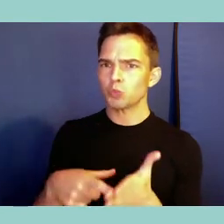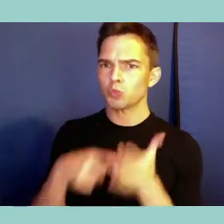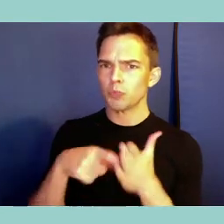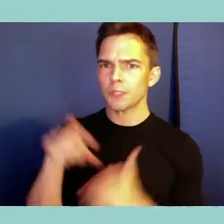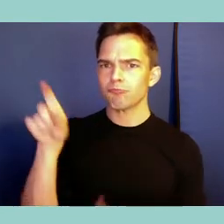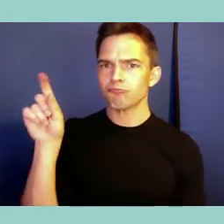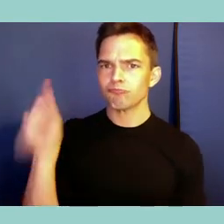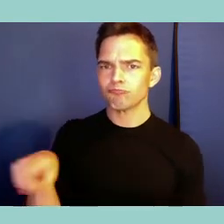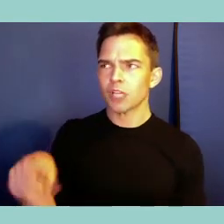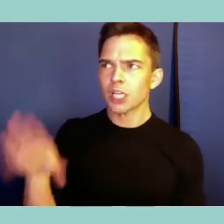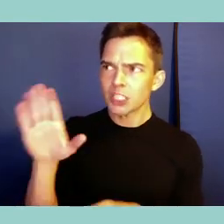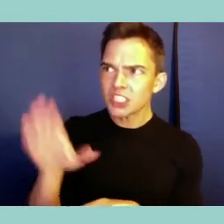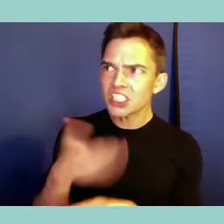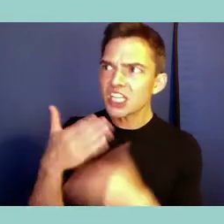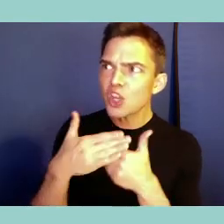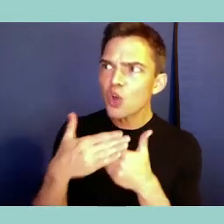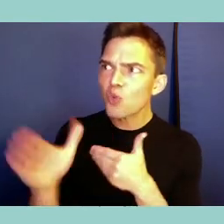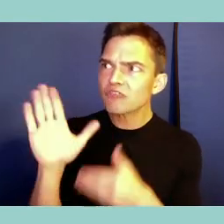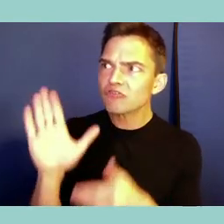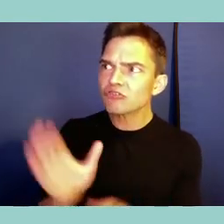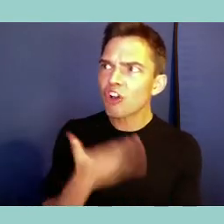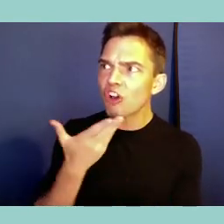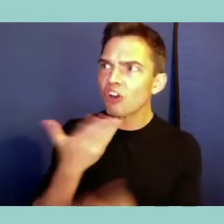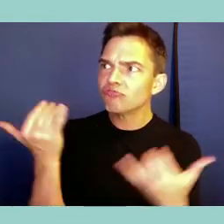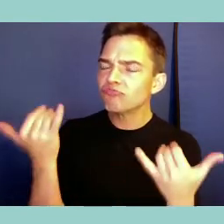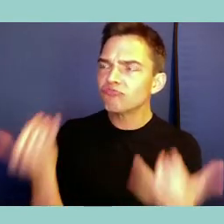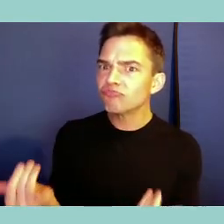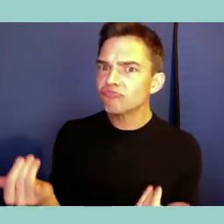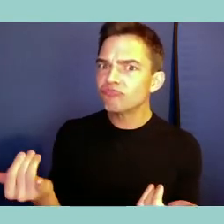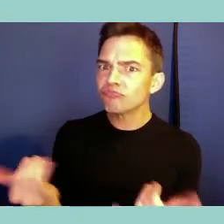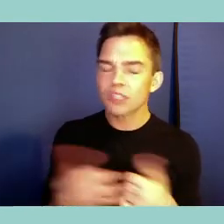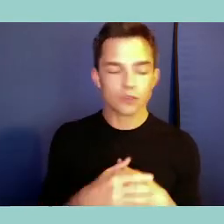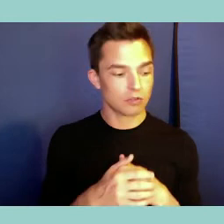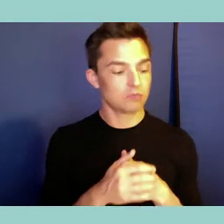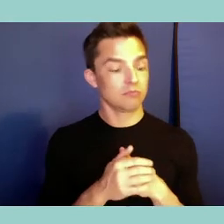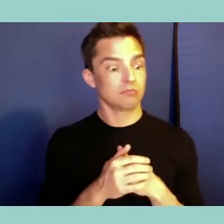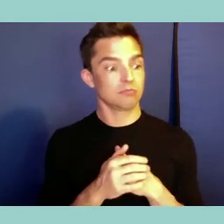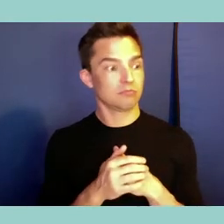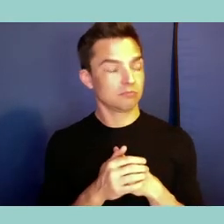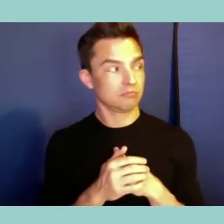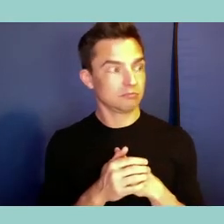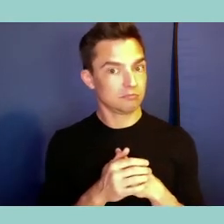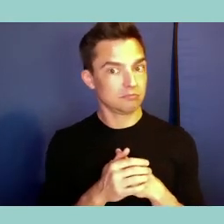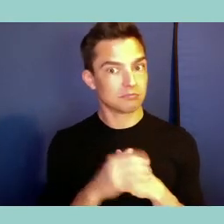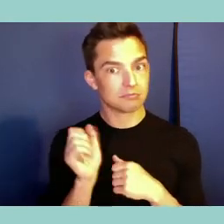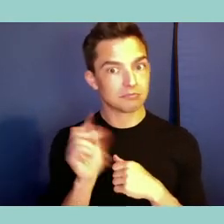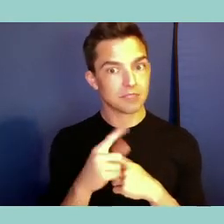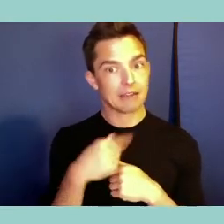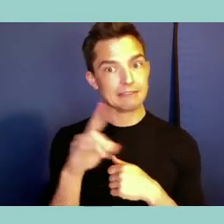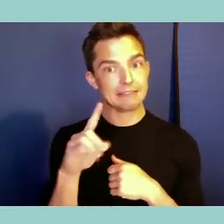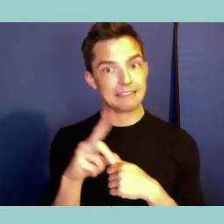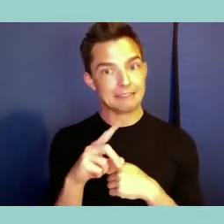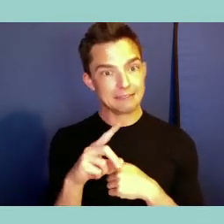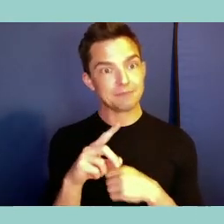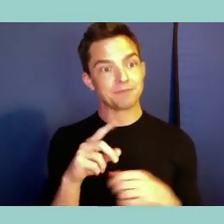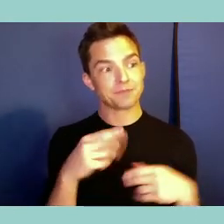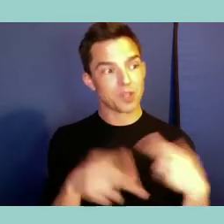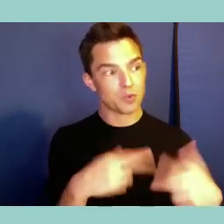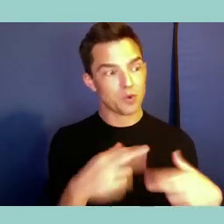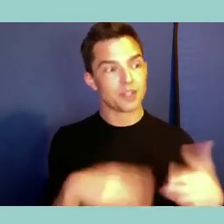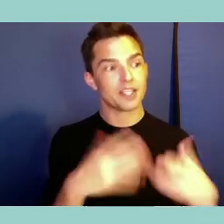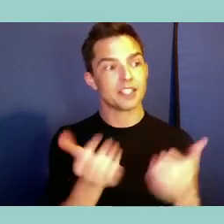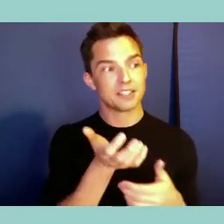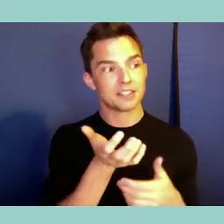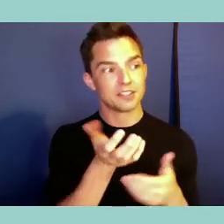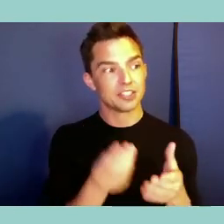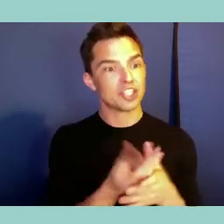he demanded, sing the rest. And so I did. It rolled